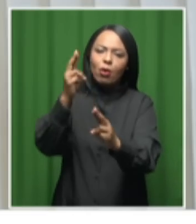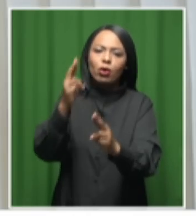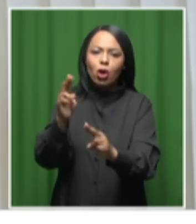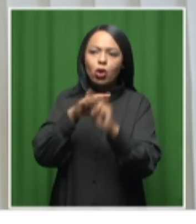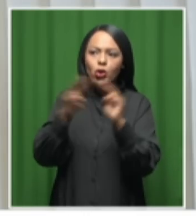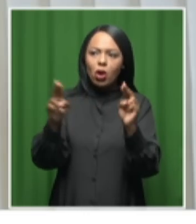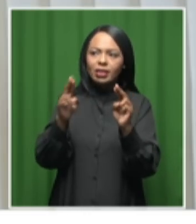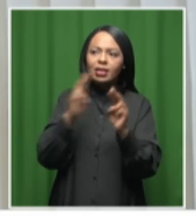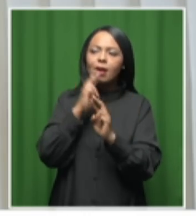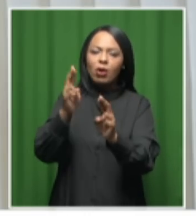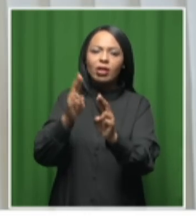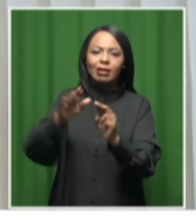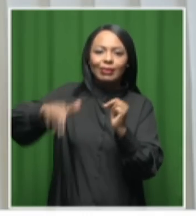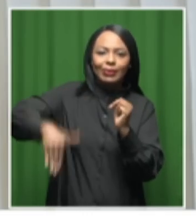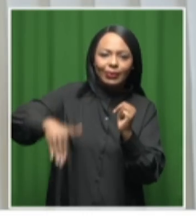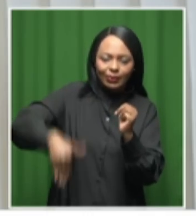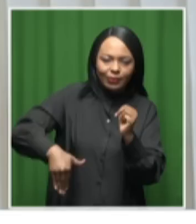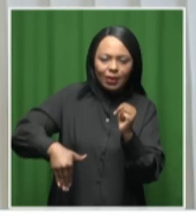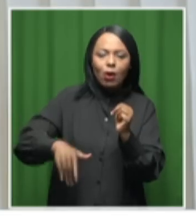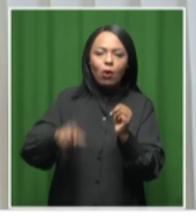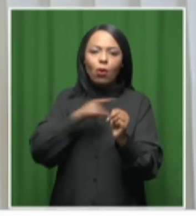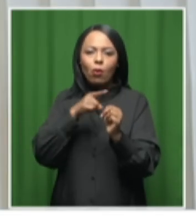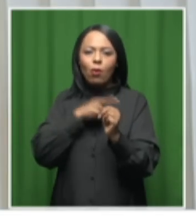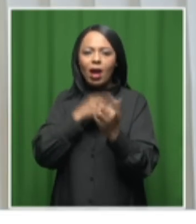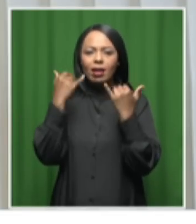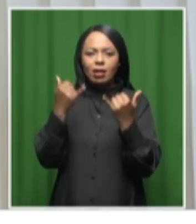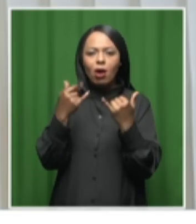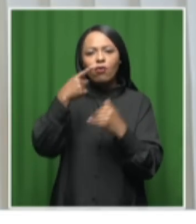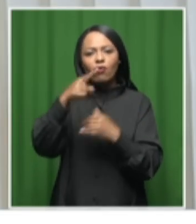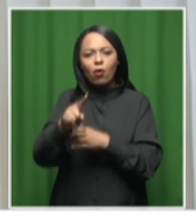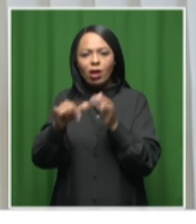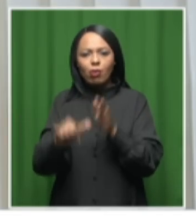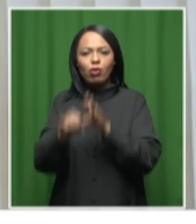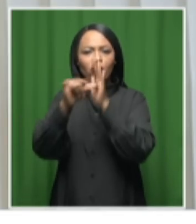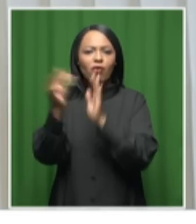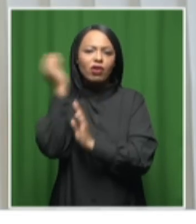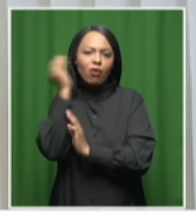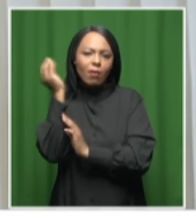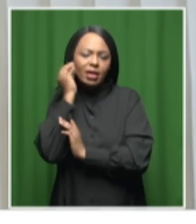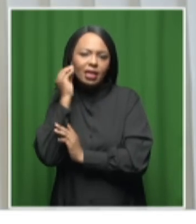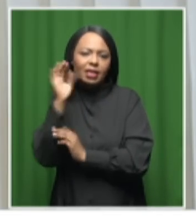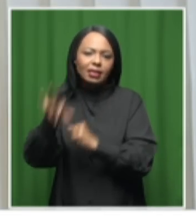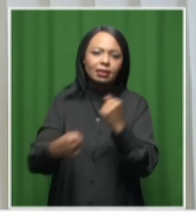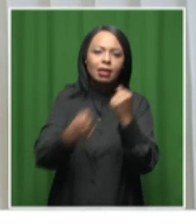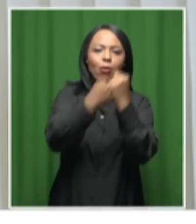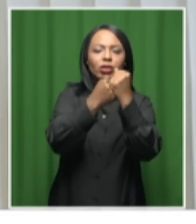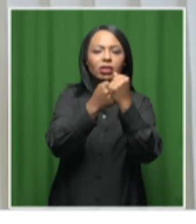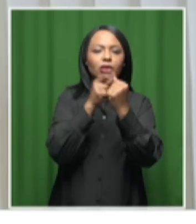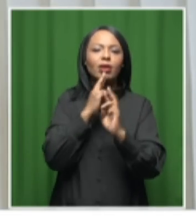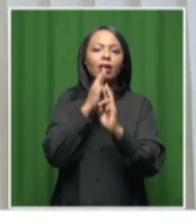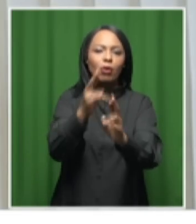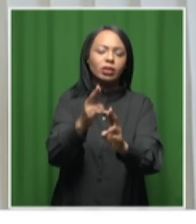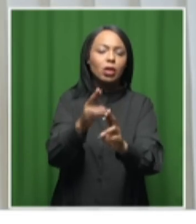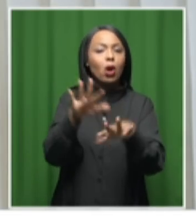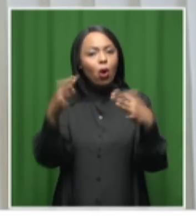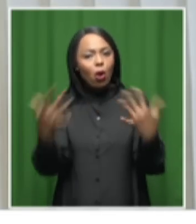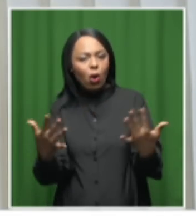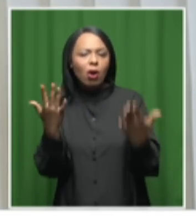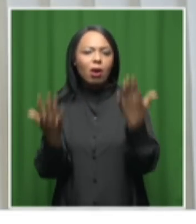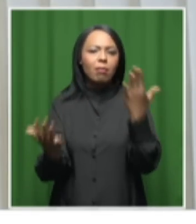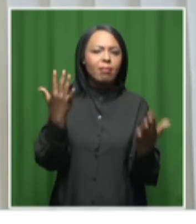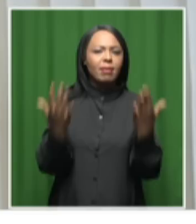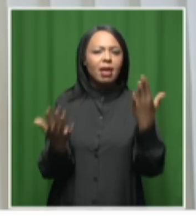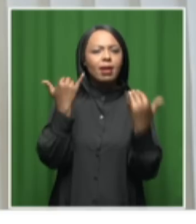yet to be reported on, due to the delicacy or the importance of the information which is supposed to be reported on, or due to the information